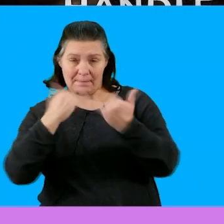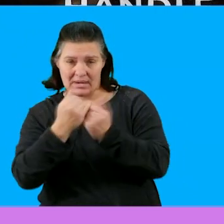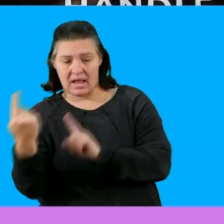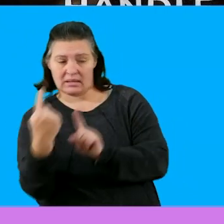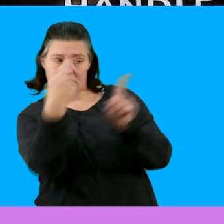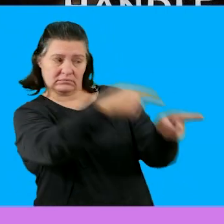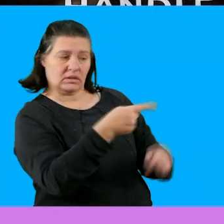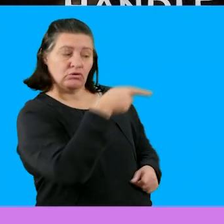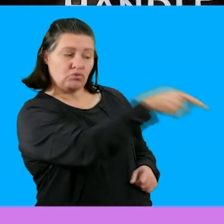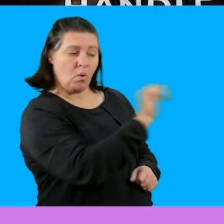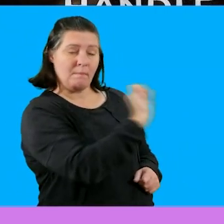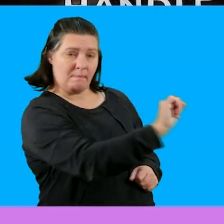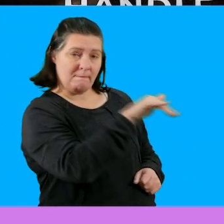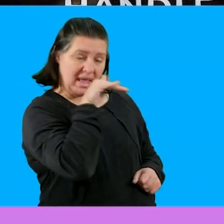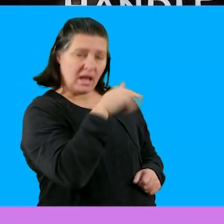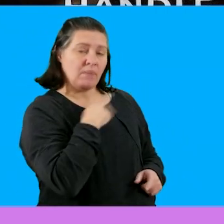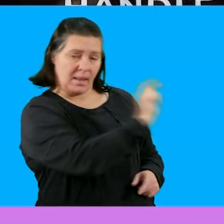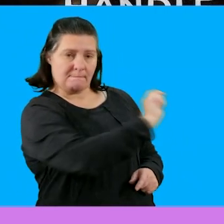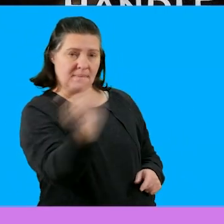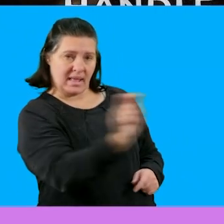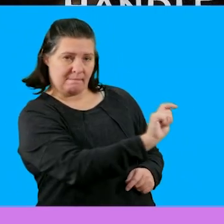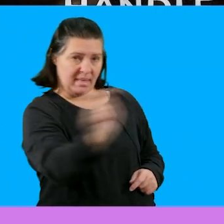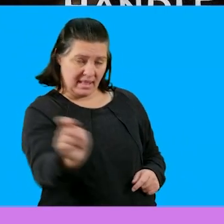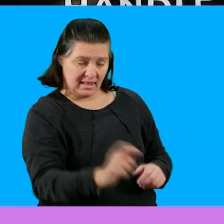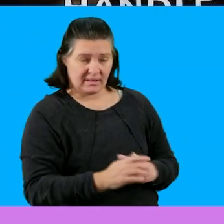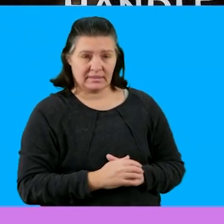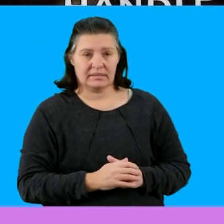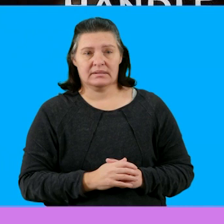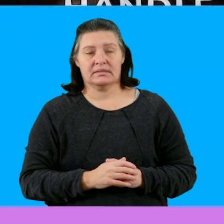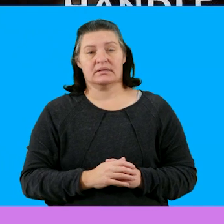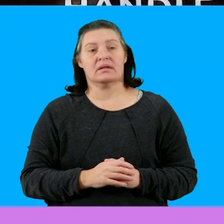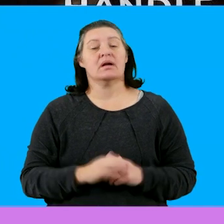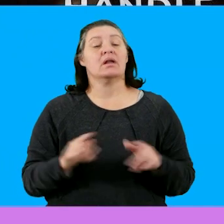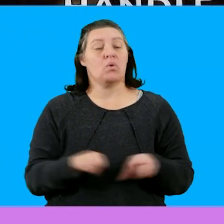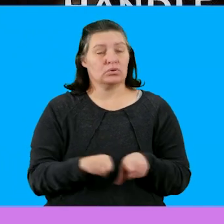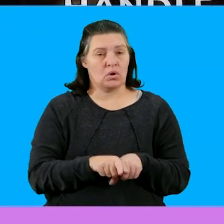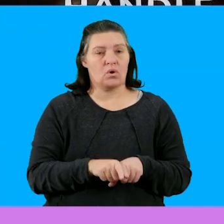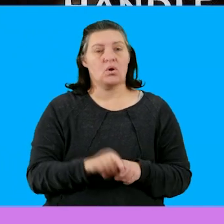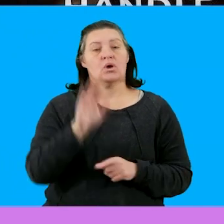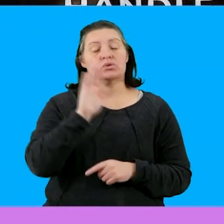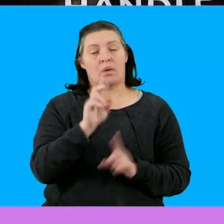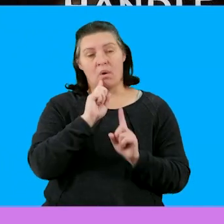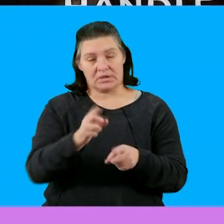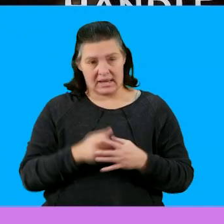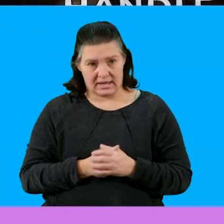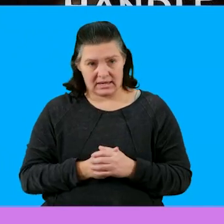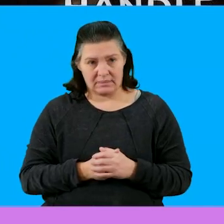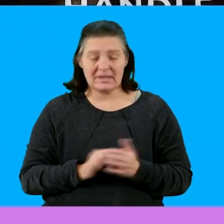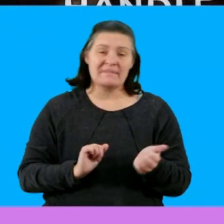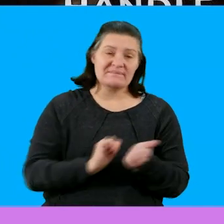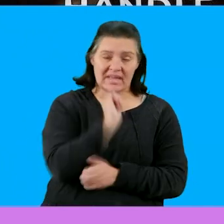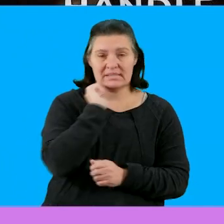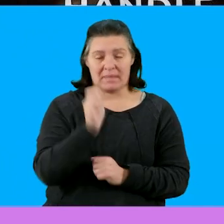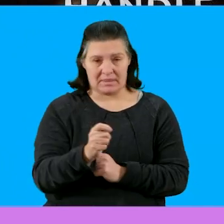issues an instruction to your bank to make payments to them. Also, we looked at stop orders, right? That's a